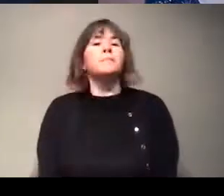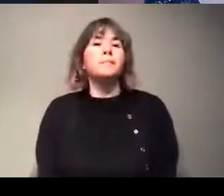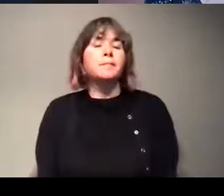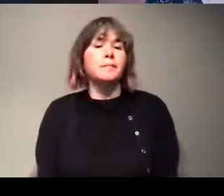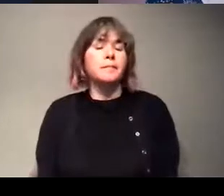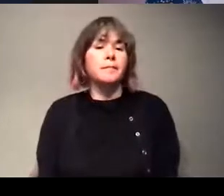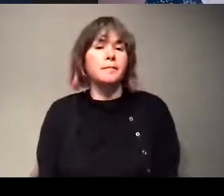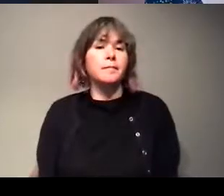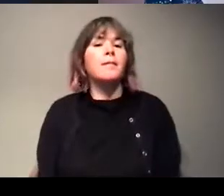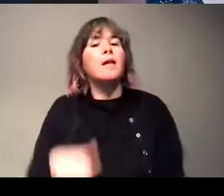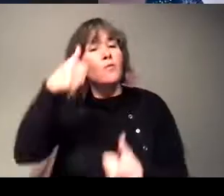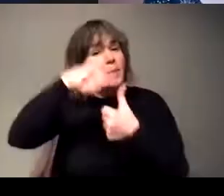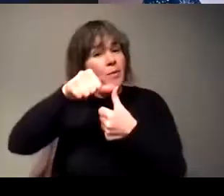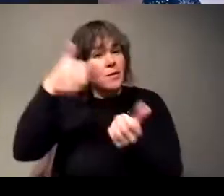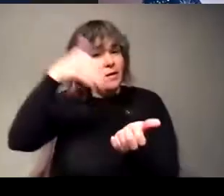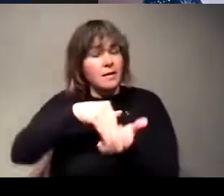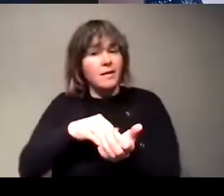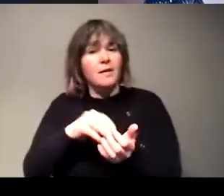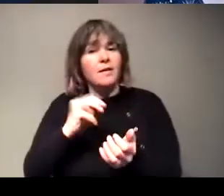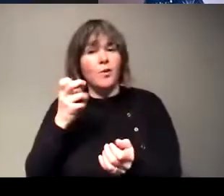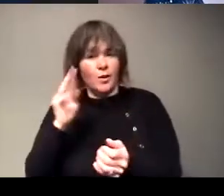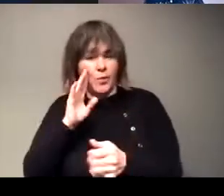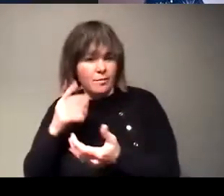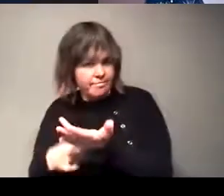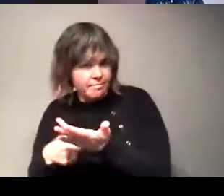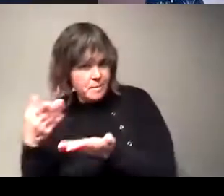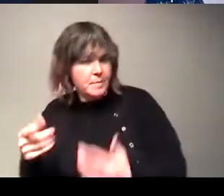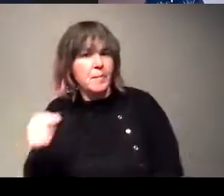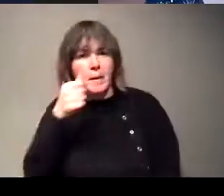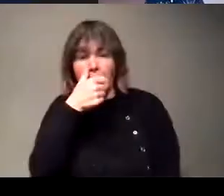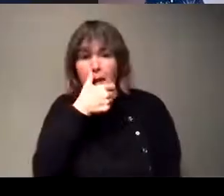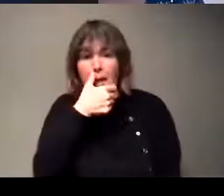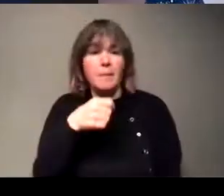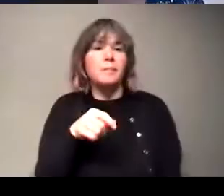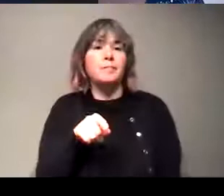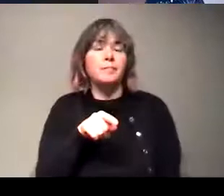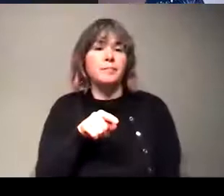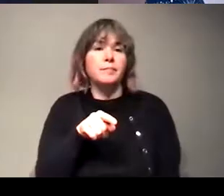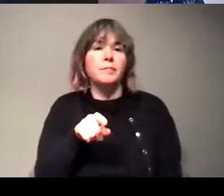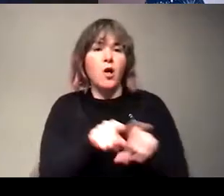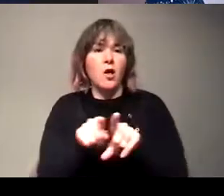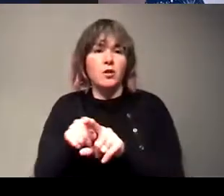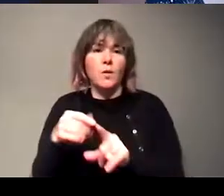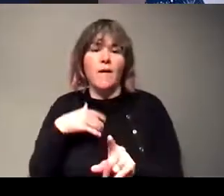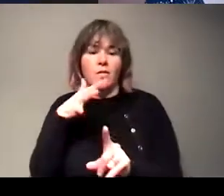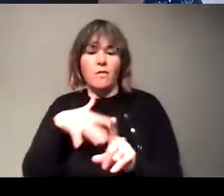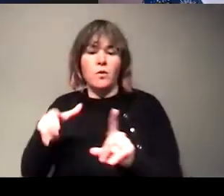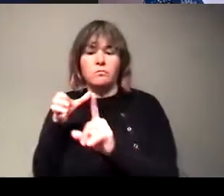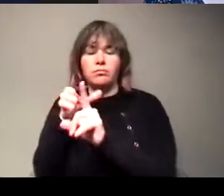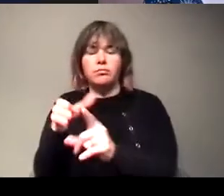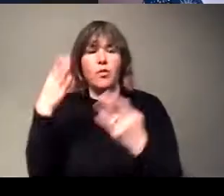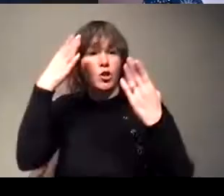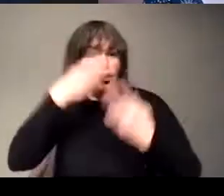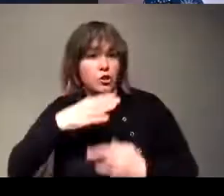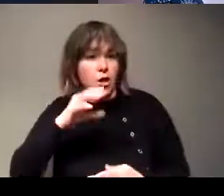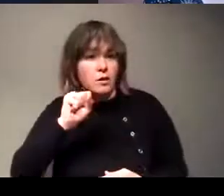We have to remember too, though, and Morgan, you'll probably touch on this, but that we also have the Force in the dark side. So you don't